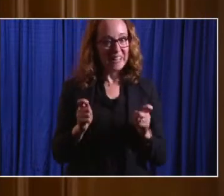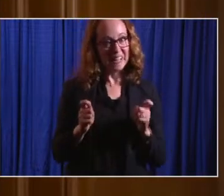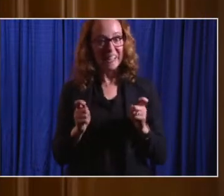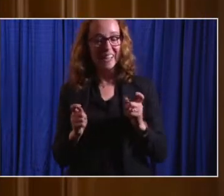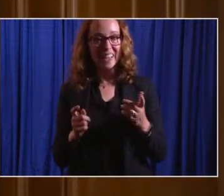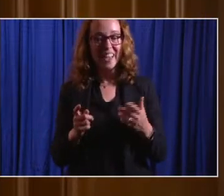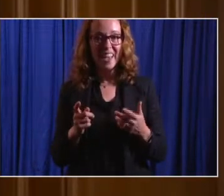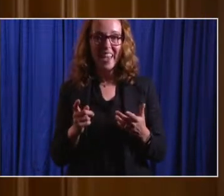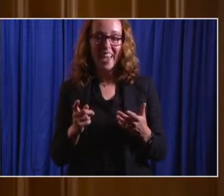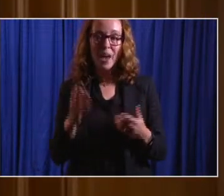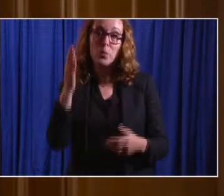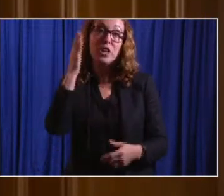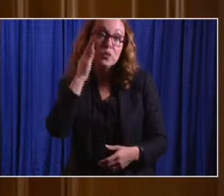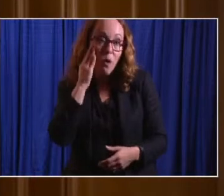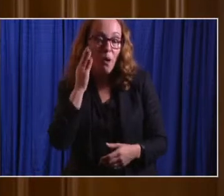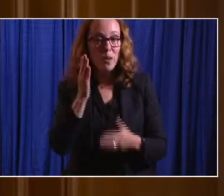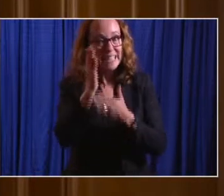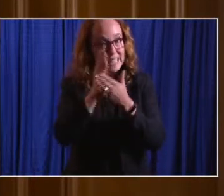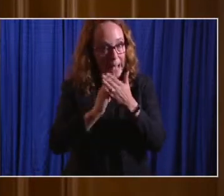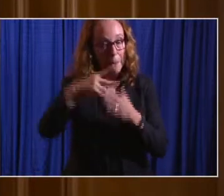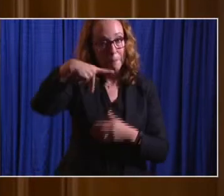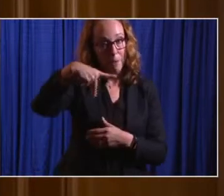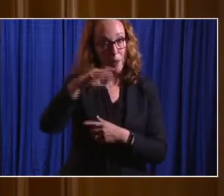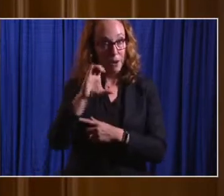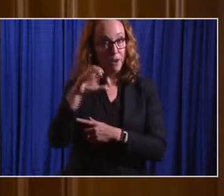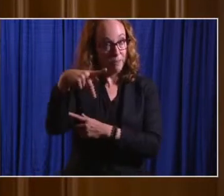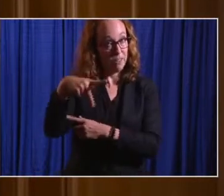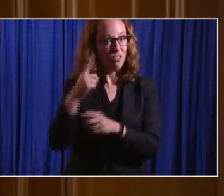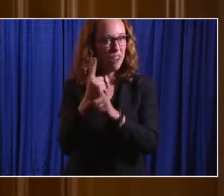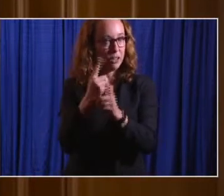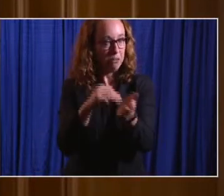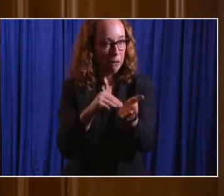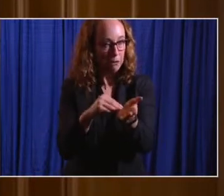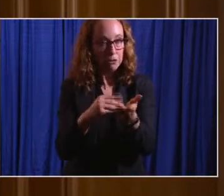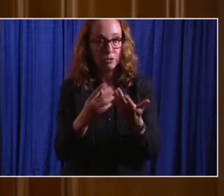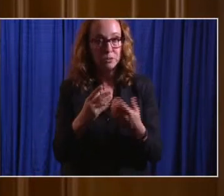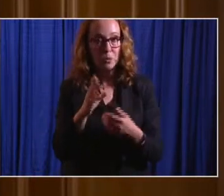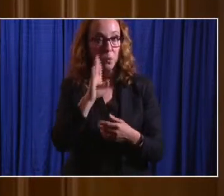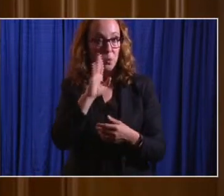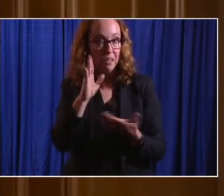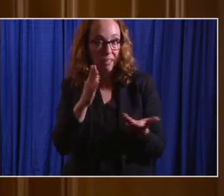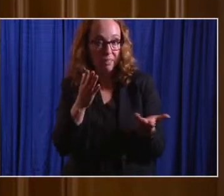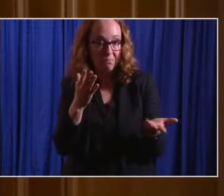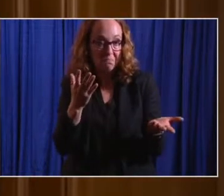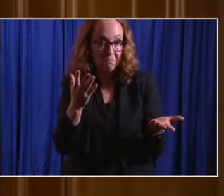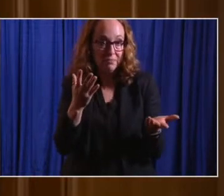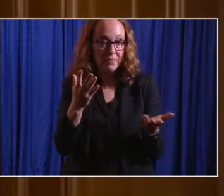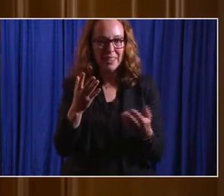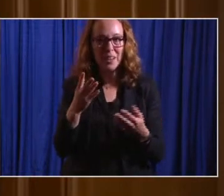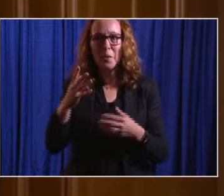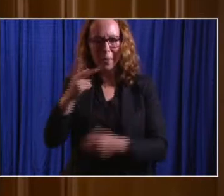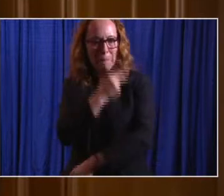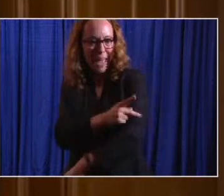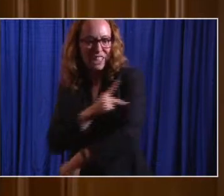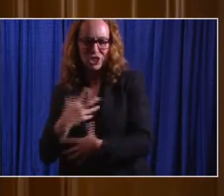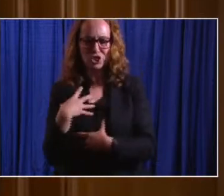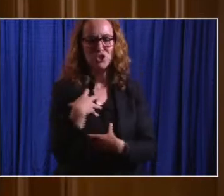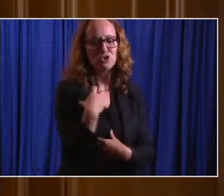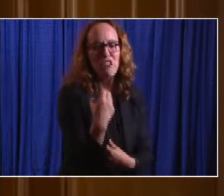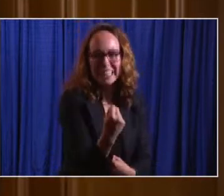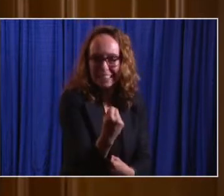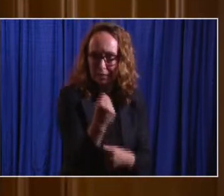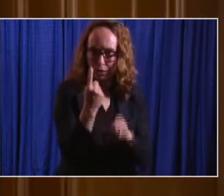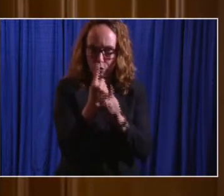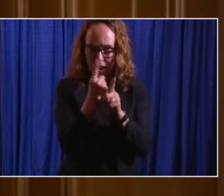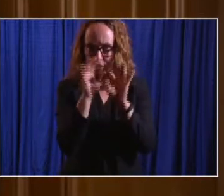down, and we know that some primary care physicians will be able to call up their patients, and those patients who trust them will get that